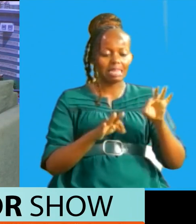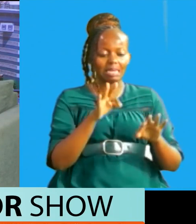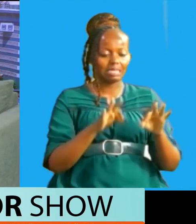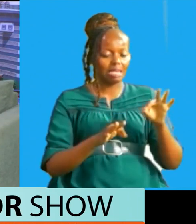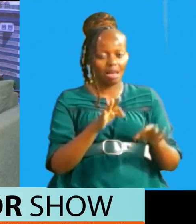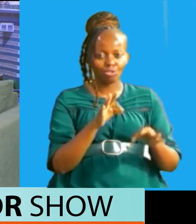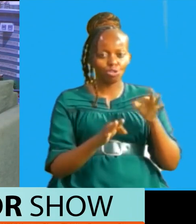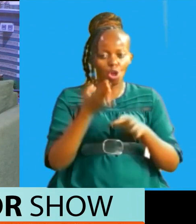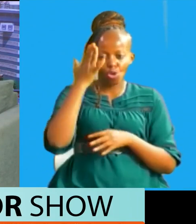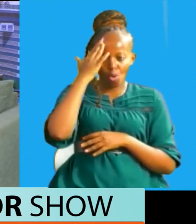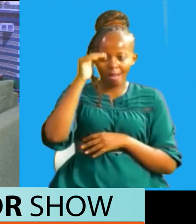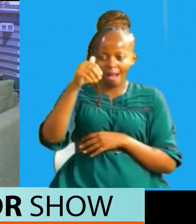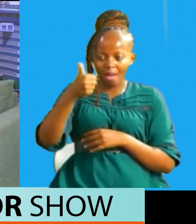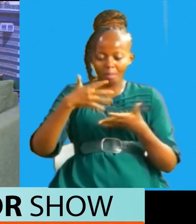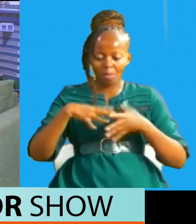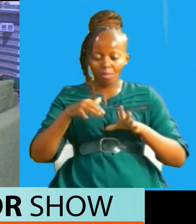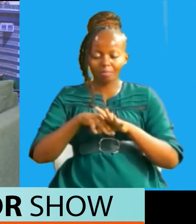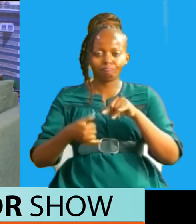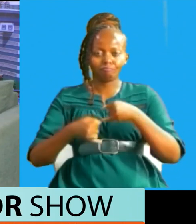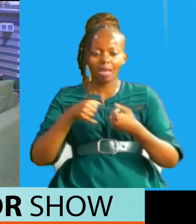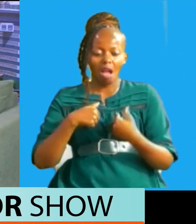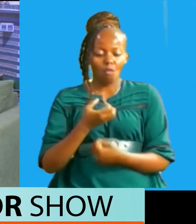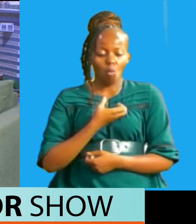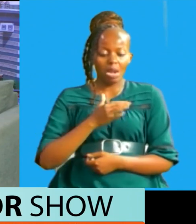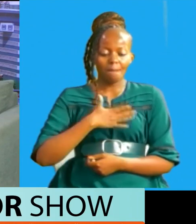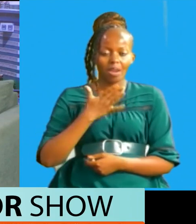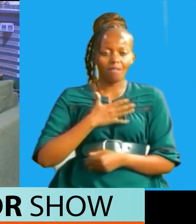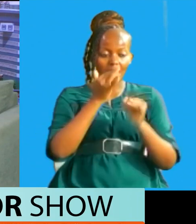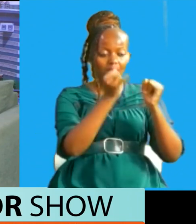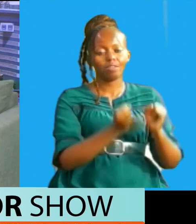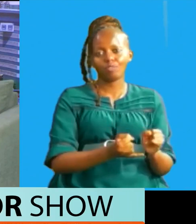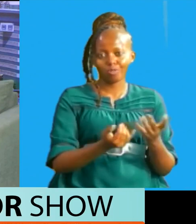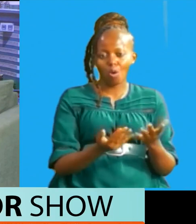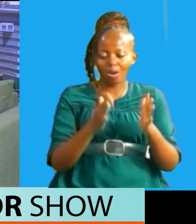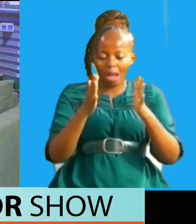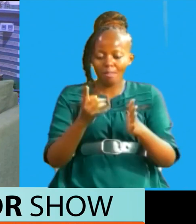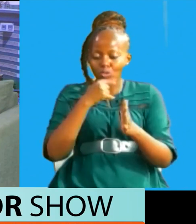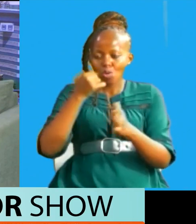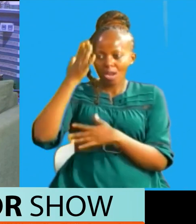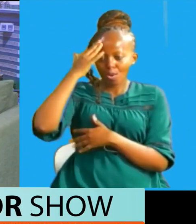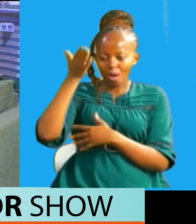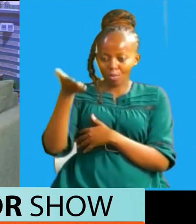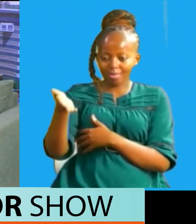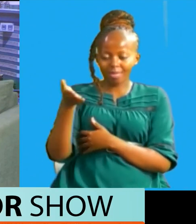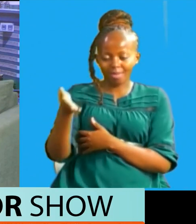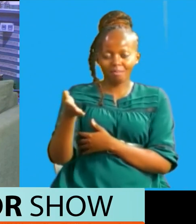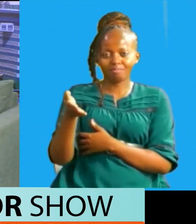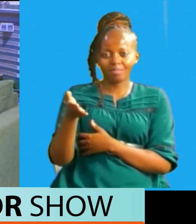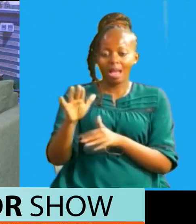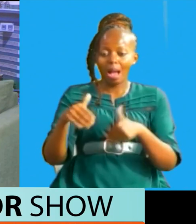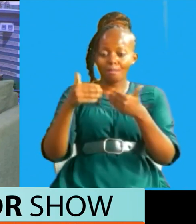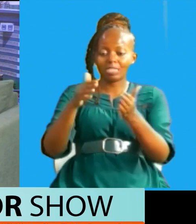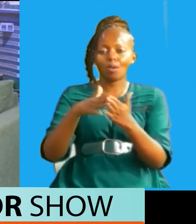gives his preferred contestant or a person who he knows more marks